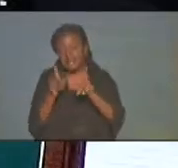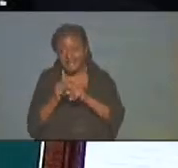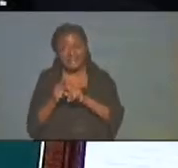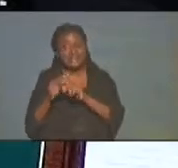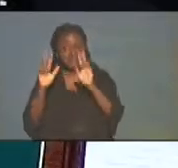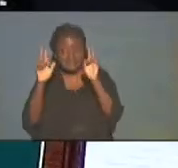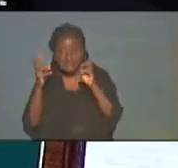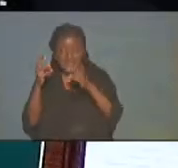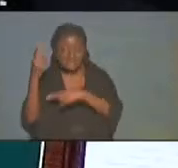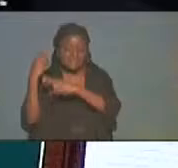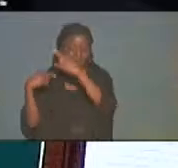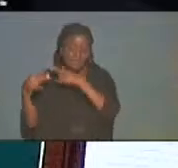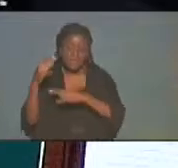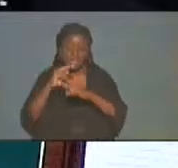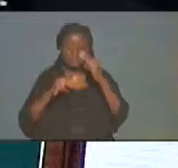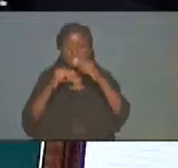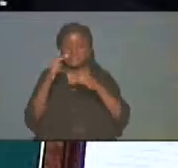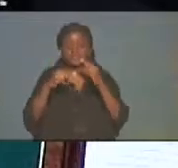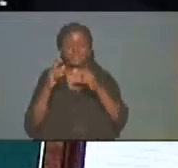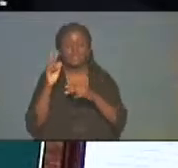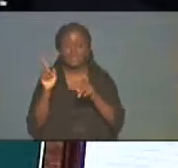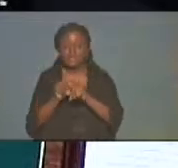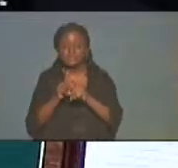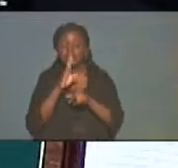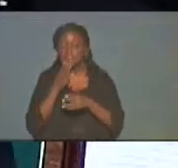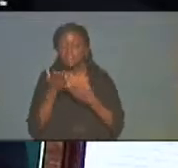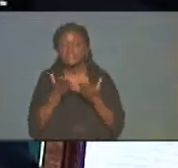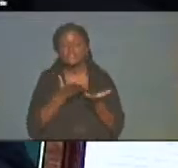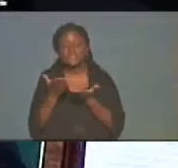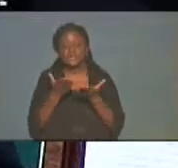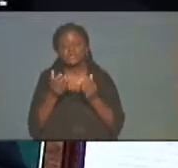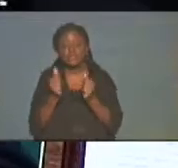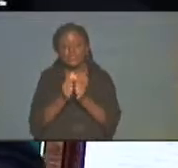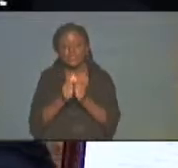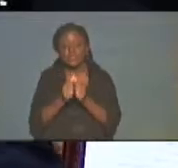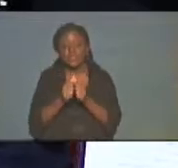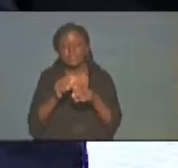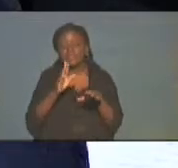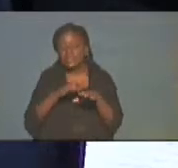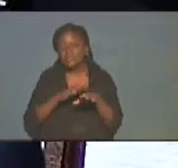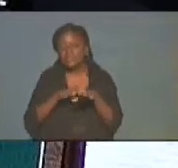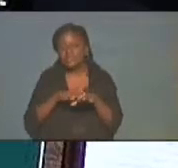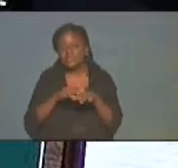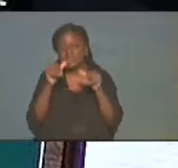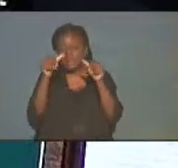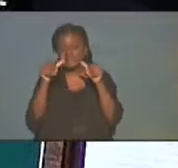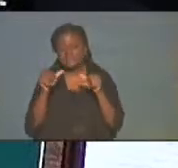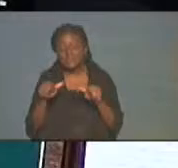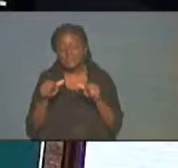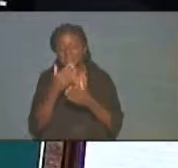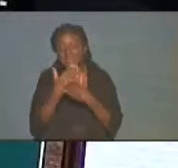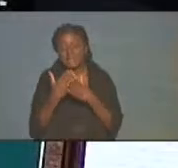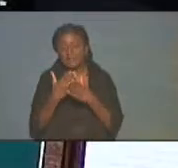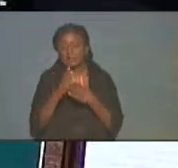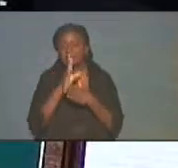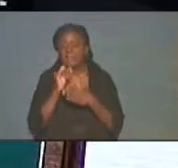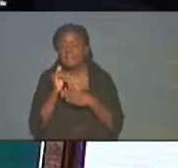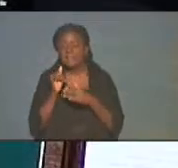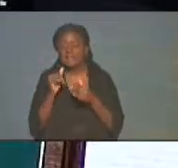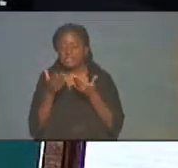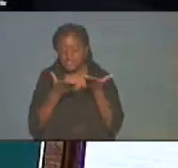buildings will also be served with notices, as some of them are being served as I